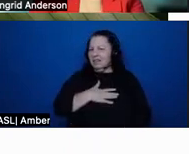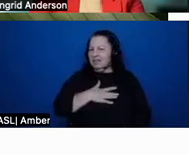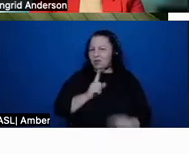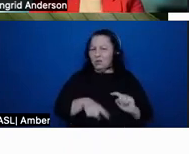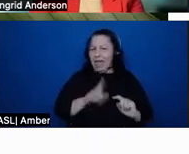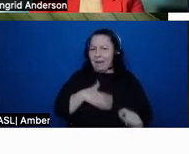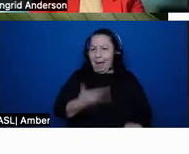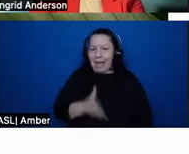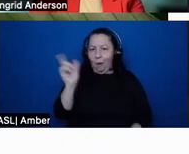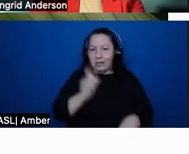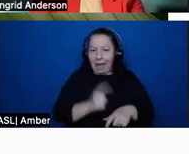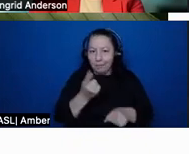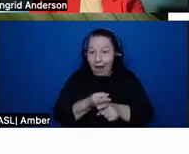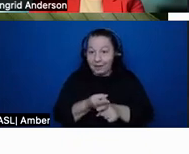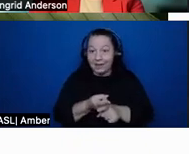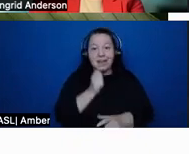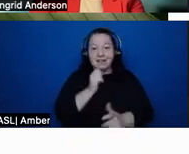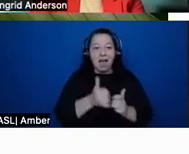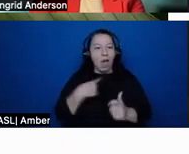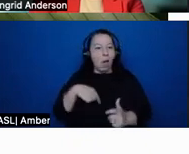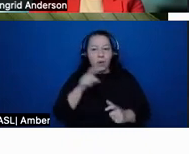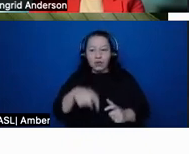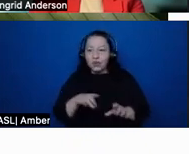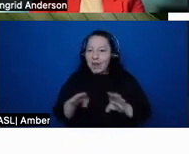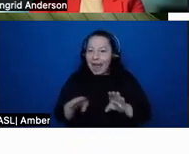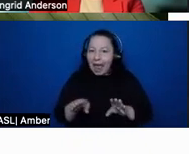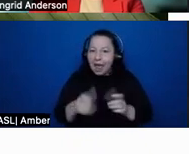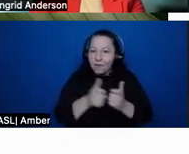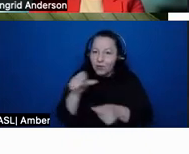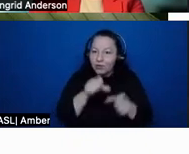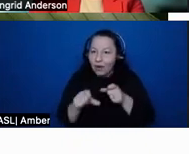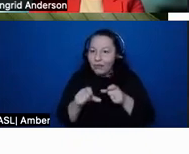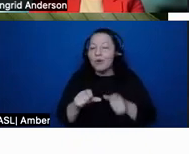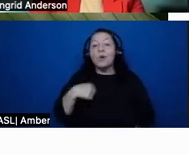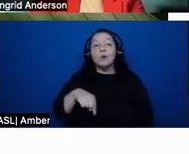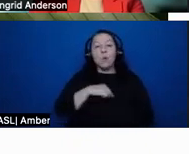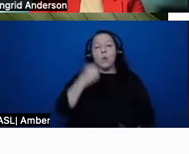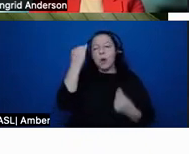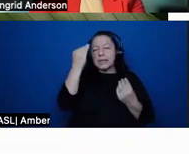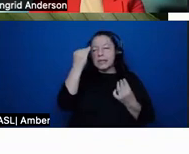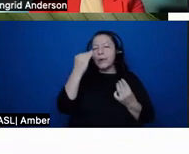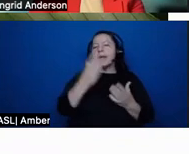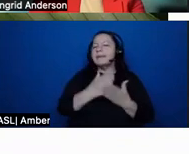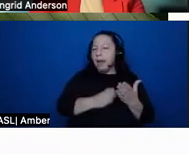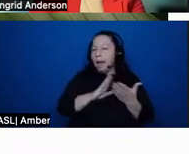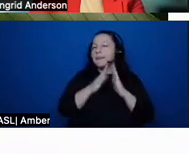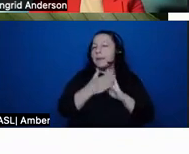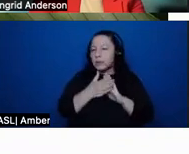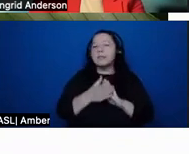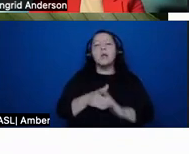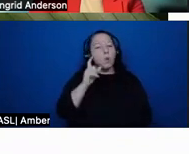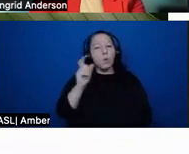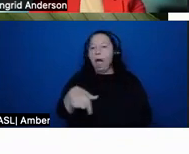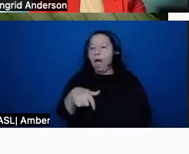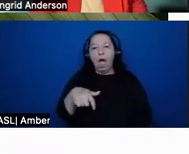right? And which is not the way that we should be behaving. And so we're thinking about how for some for some communities, like we're going to have to be like taking